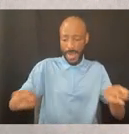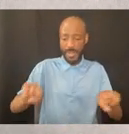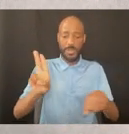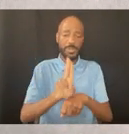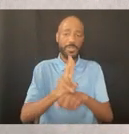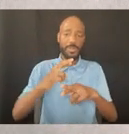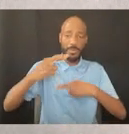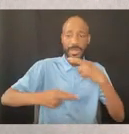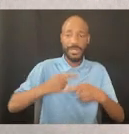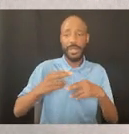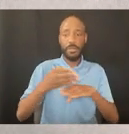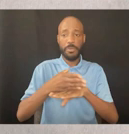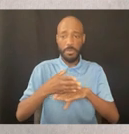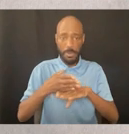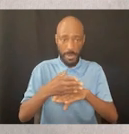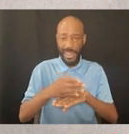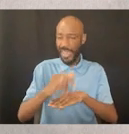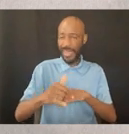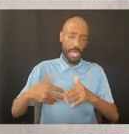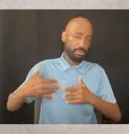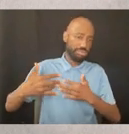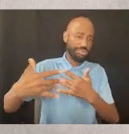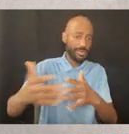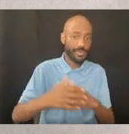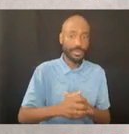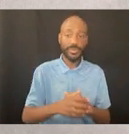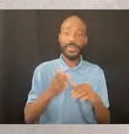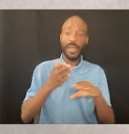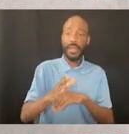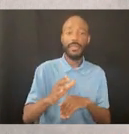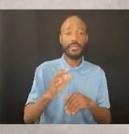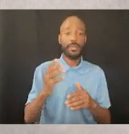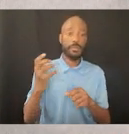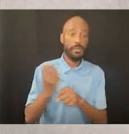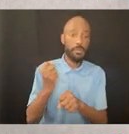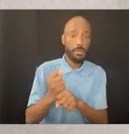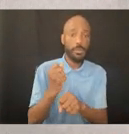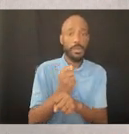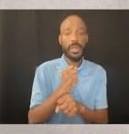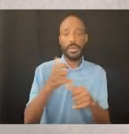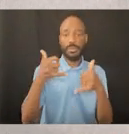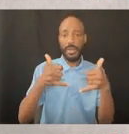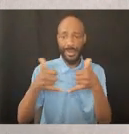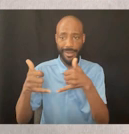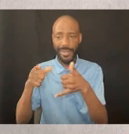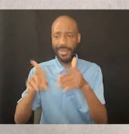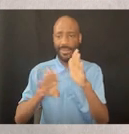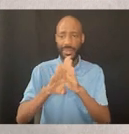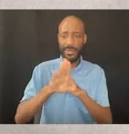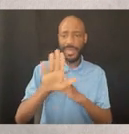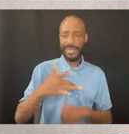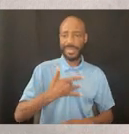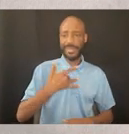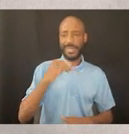he began to exhibit regularly. After winning prizes in juried art shows for his work, he developed his sense